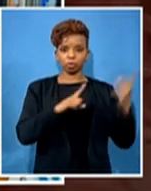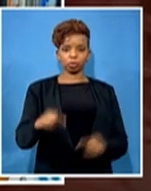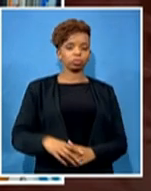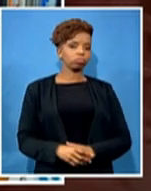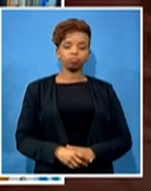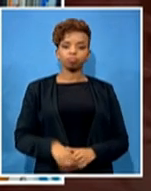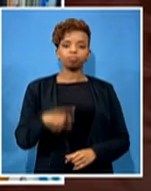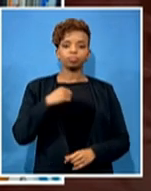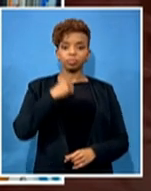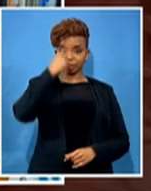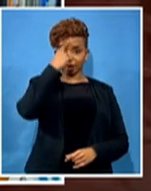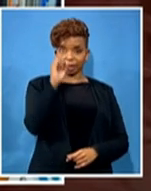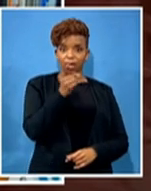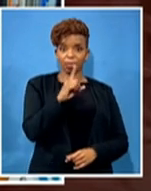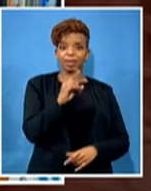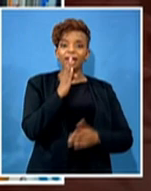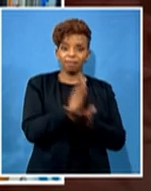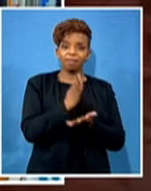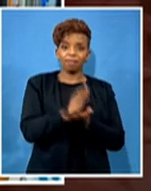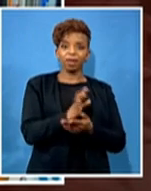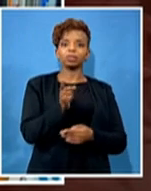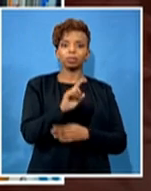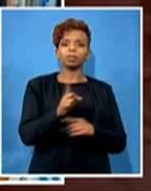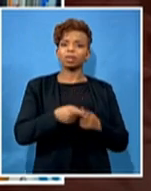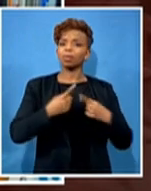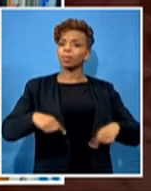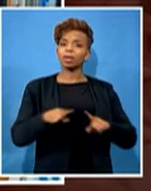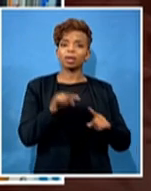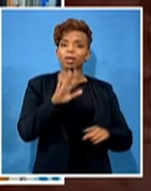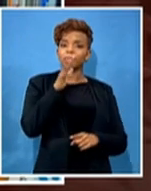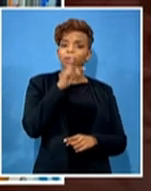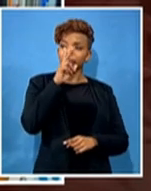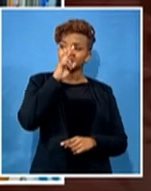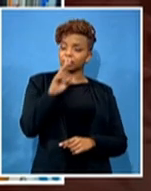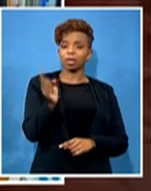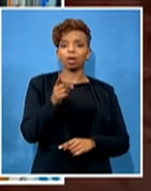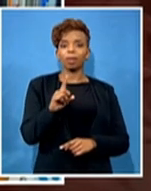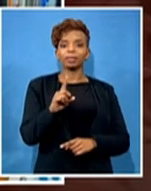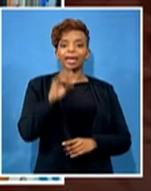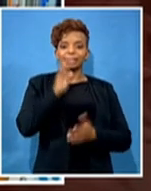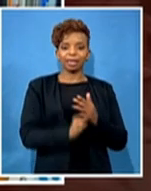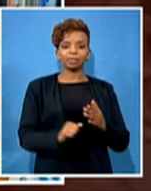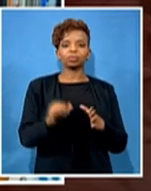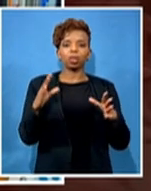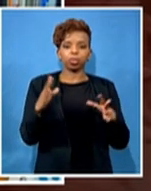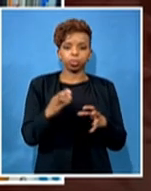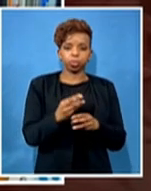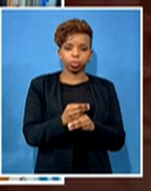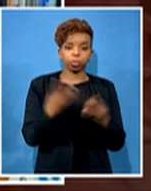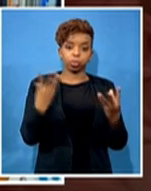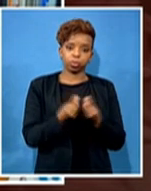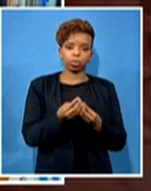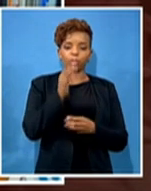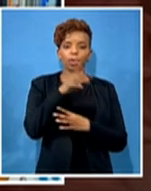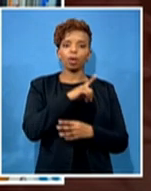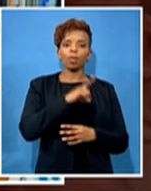we are going to see the tax base shrink. People are losing their jobs. People's salaries are being cut. So, we do need help